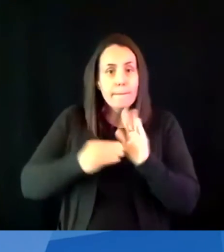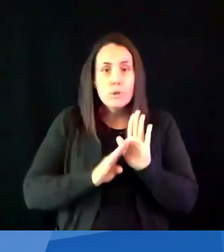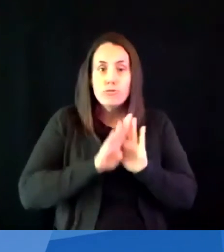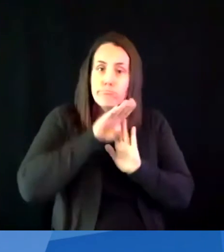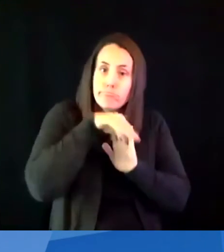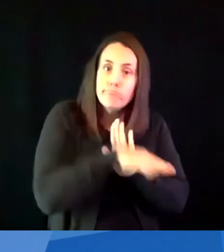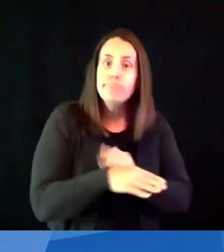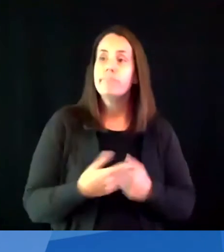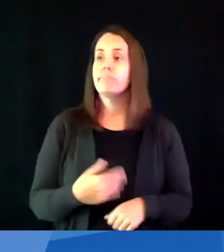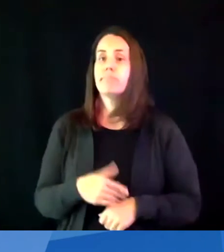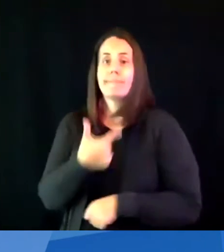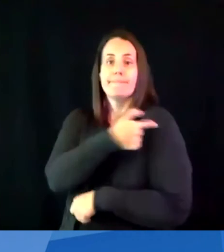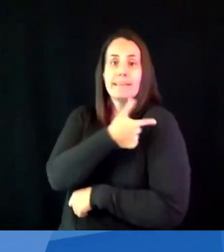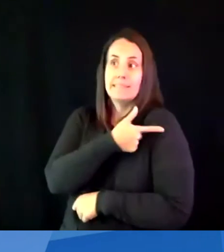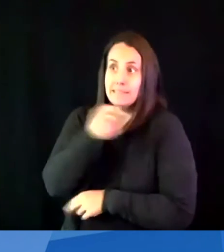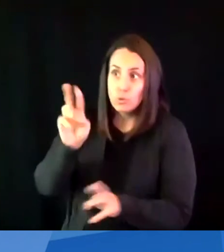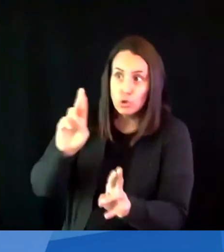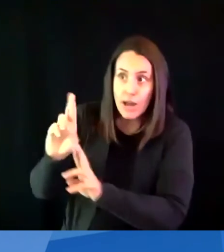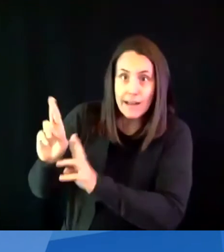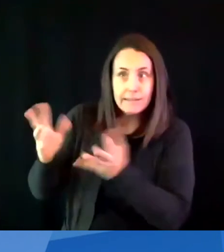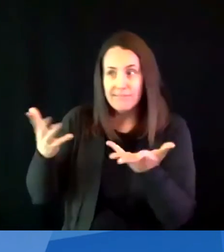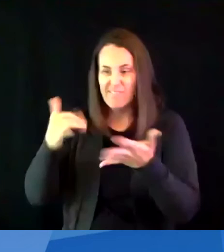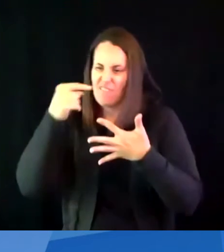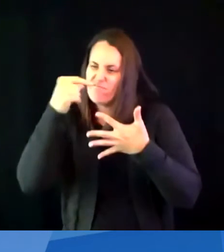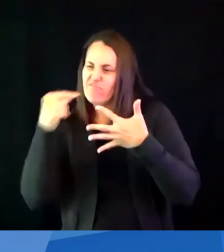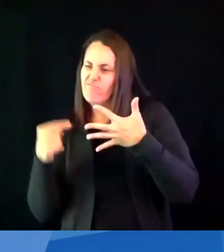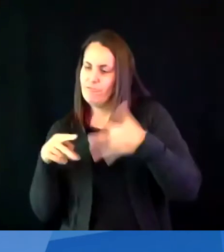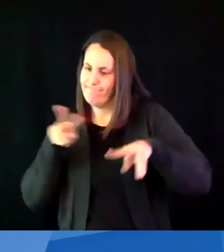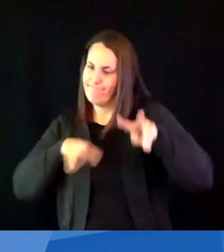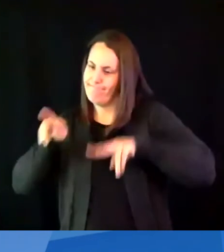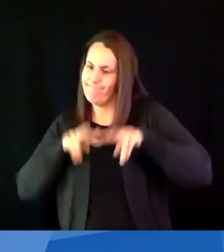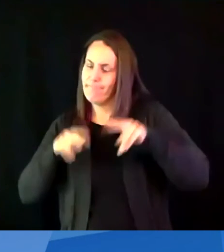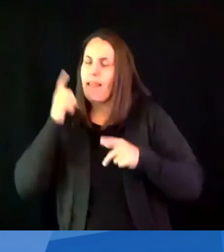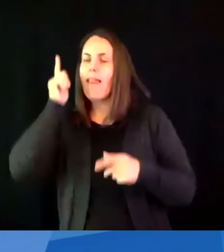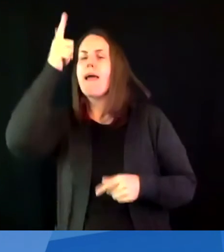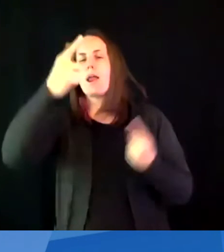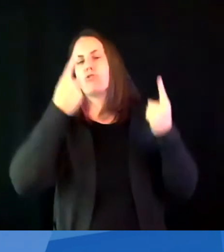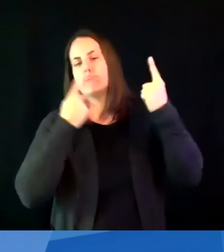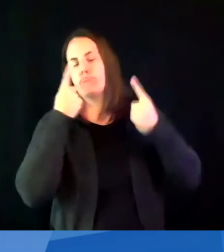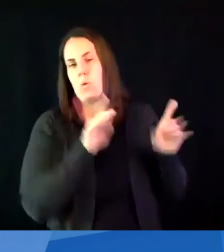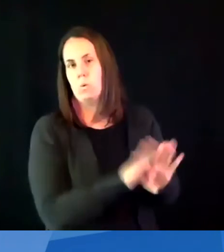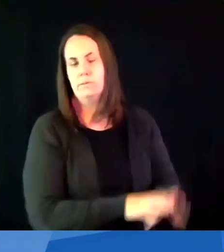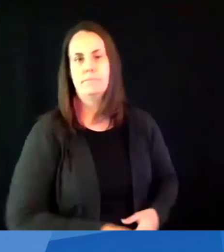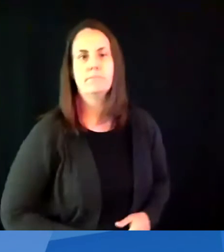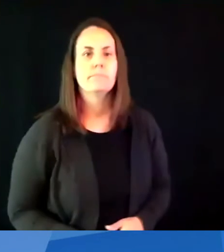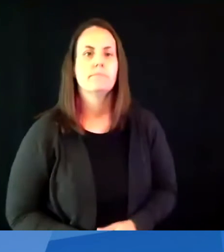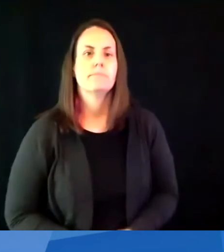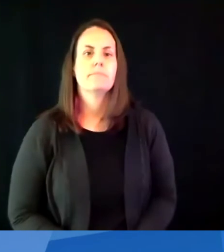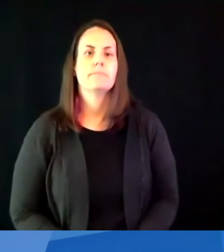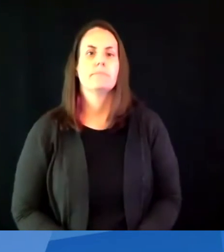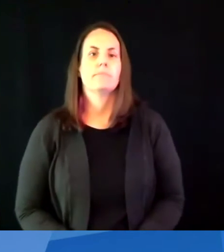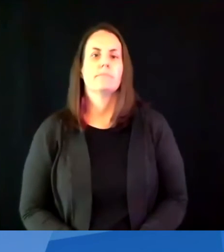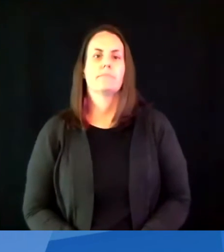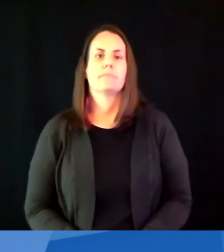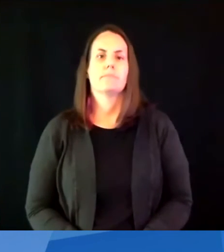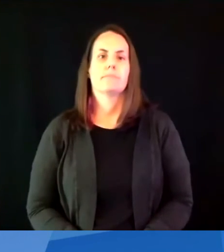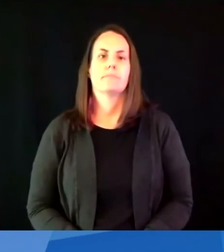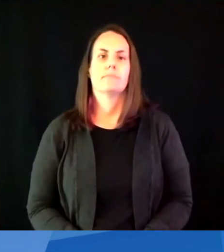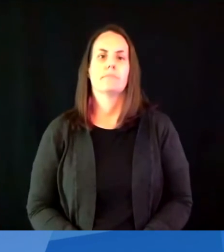Thank you. And the last question goes to Ruben Pereda from Telemundo. Ruben, are you on the call?